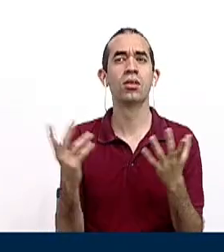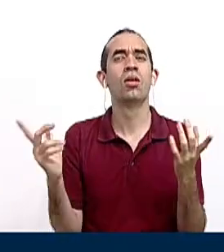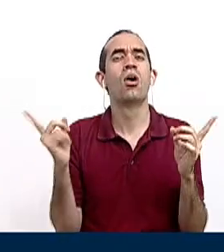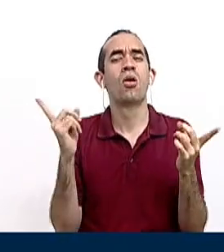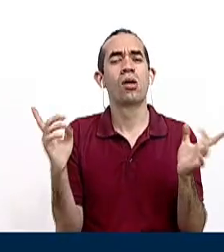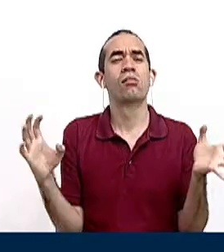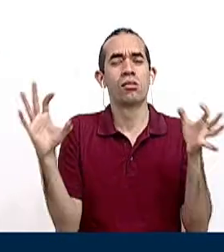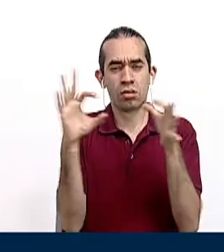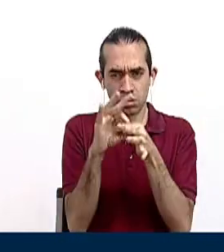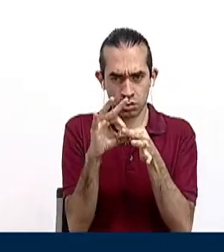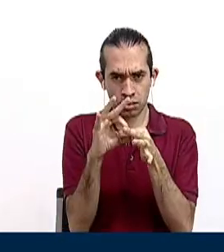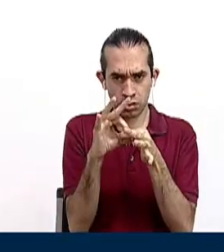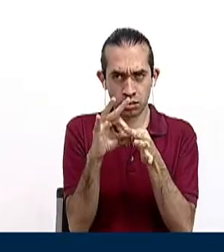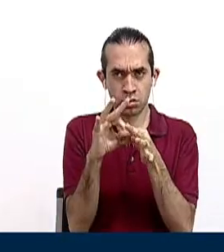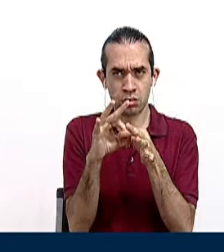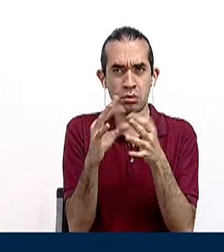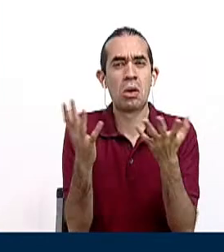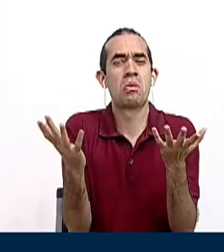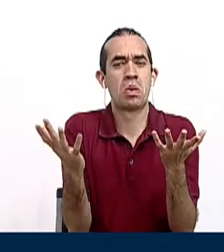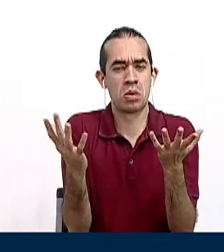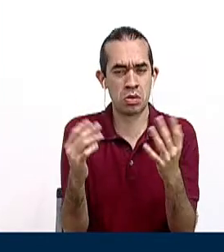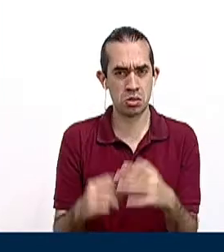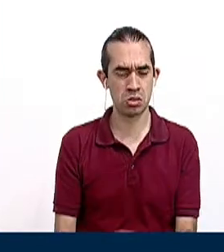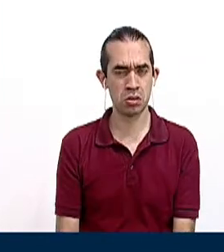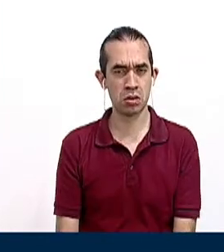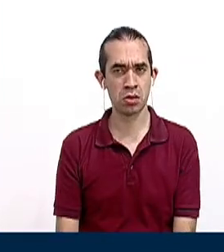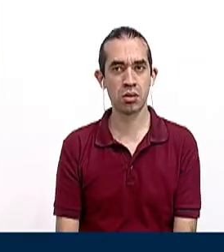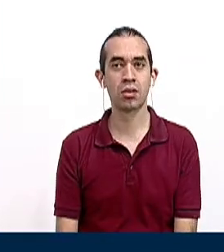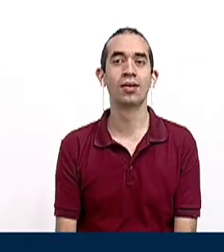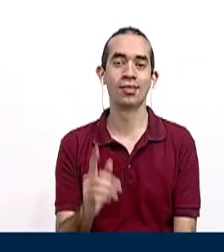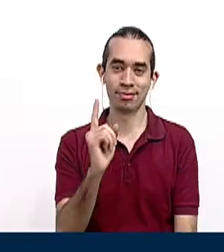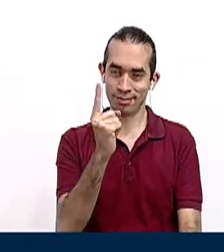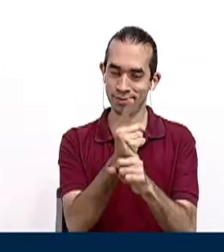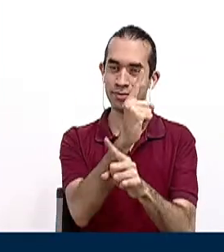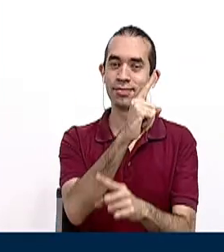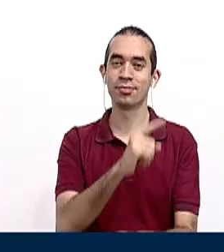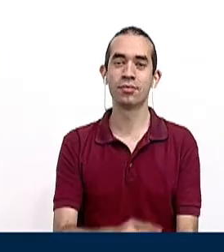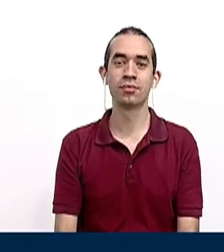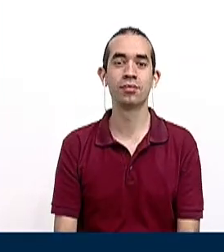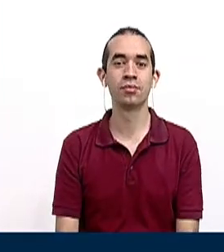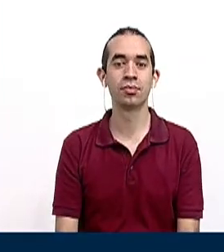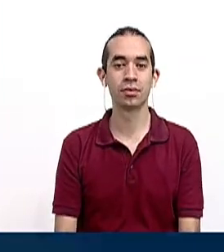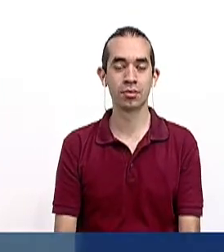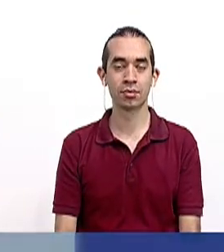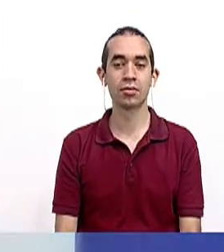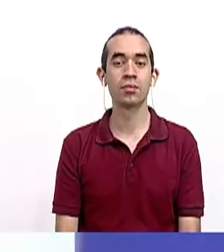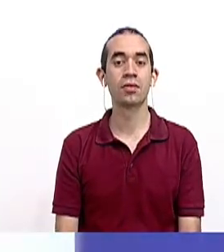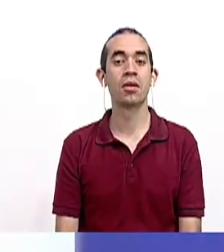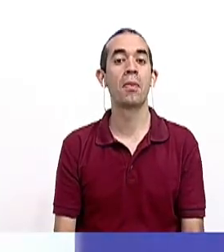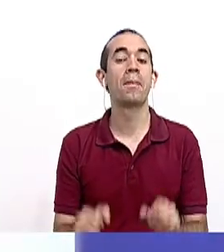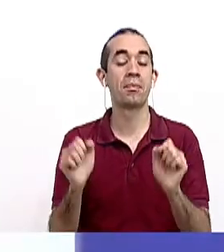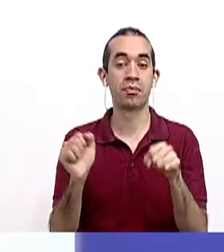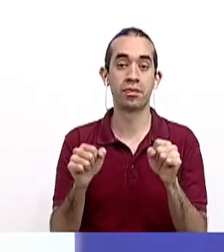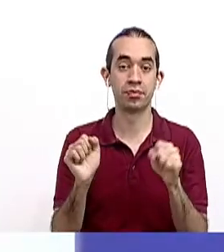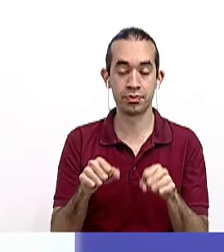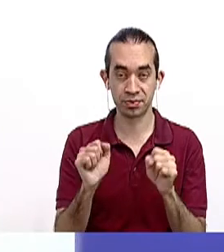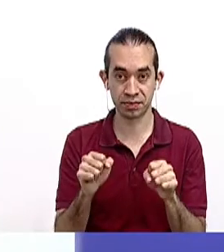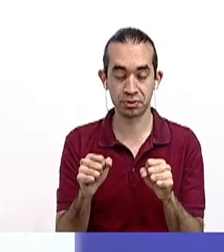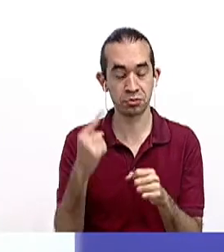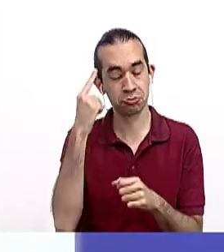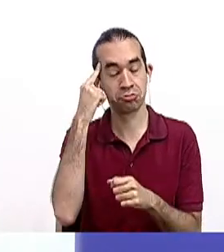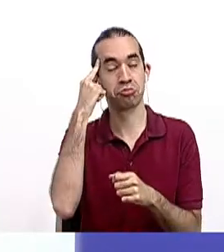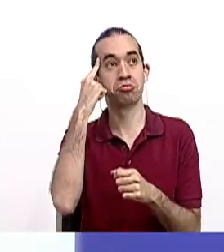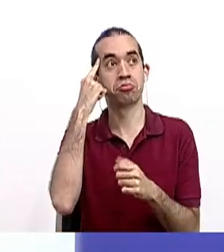think of the relation between those two images? Yes? Okay. So probably what you're thinking about